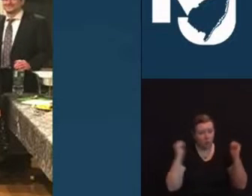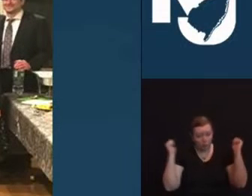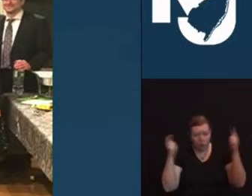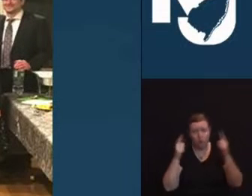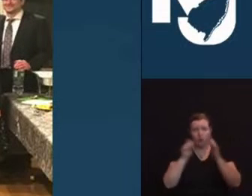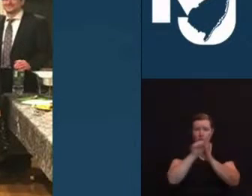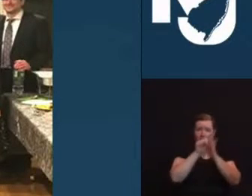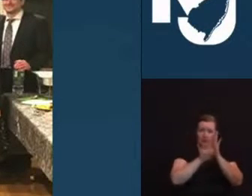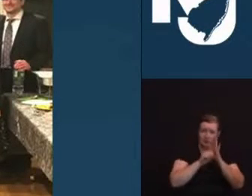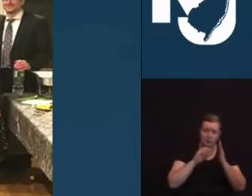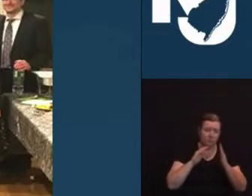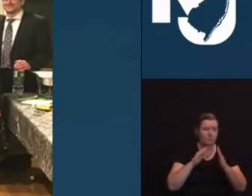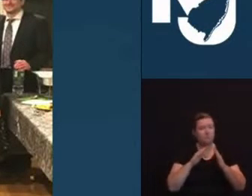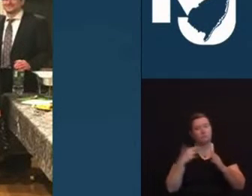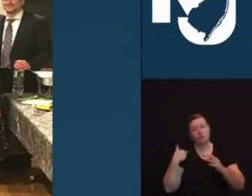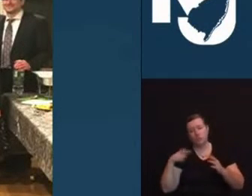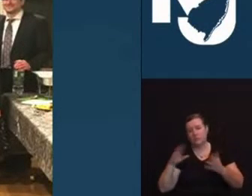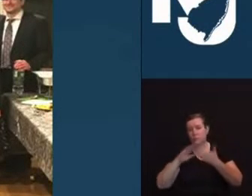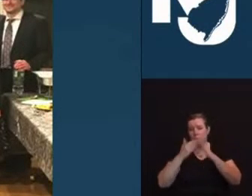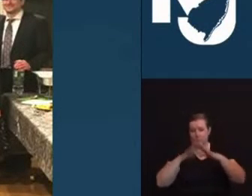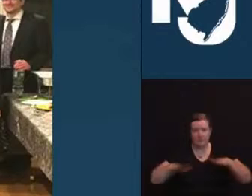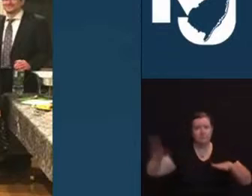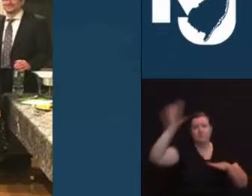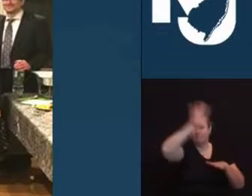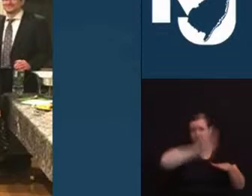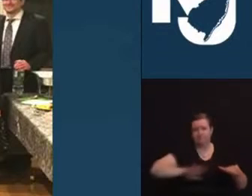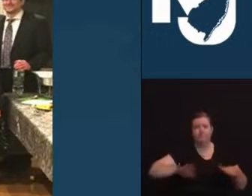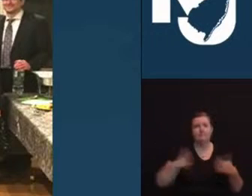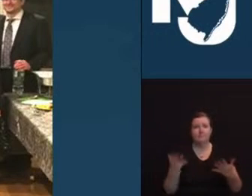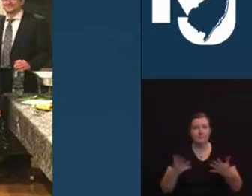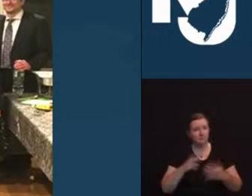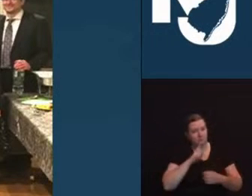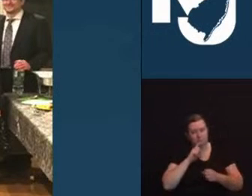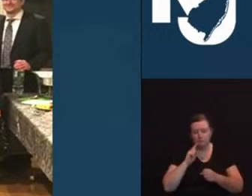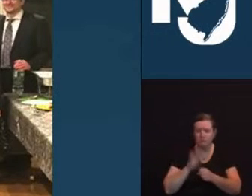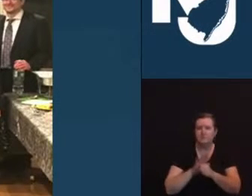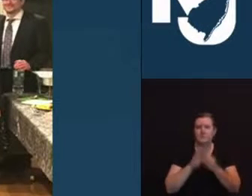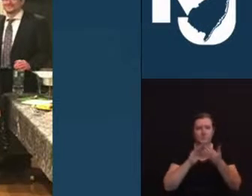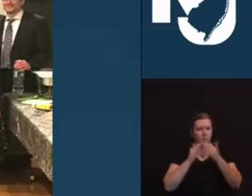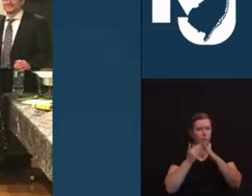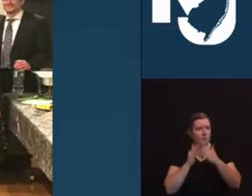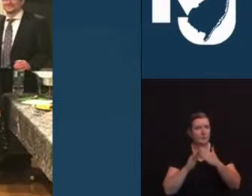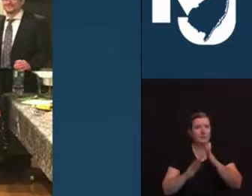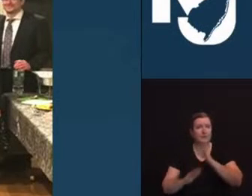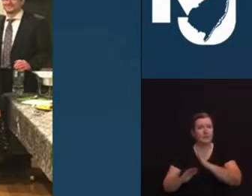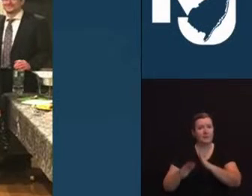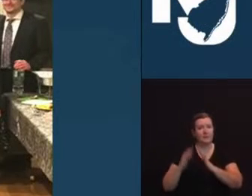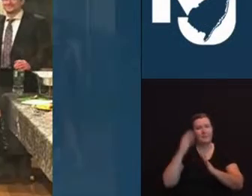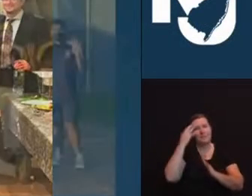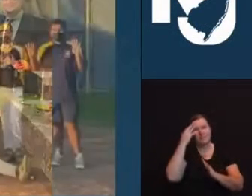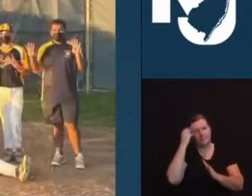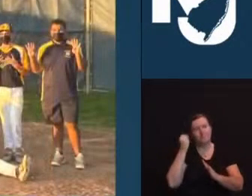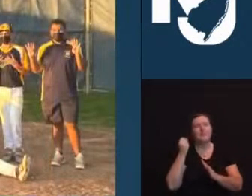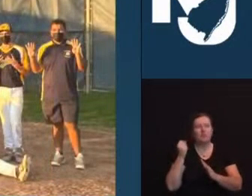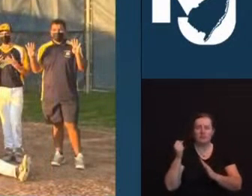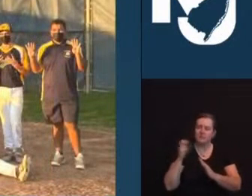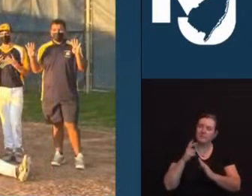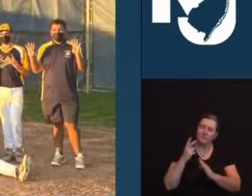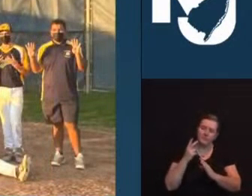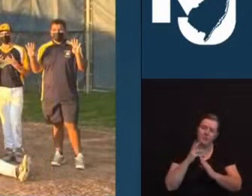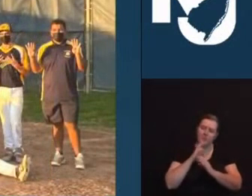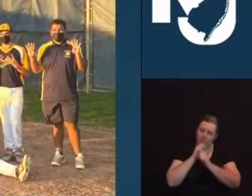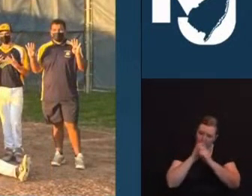Semet's commitment to his community be his legacy, and may his memory be a blessing. And finally today, we recall